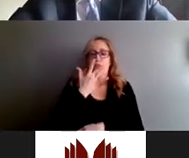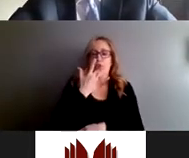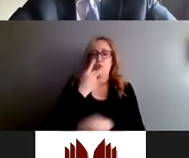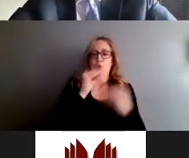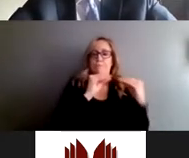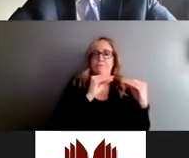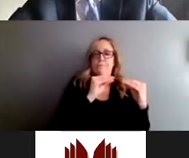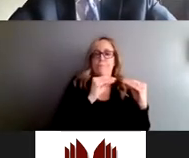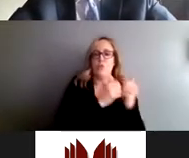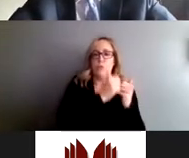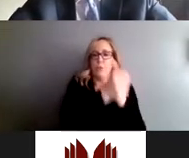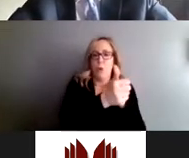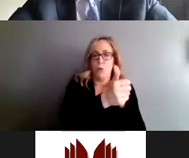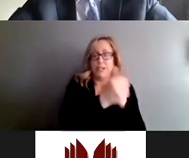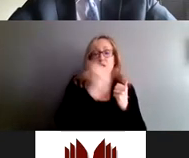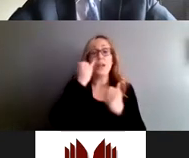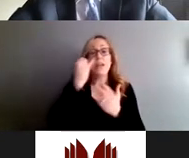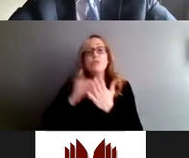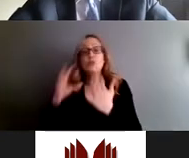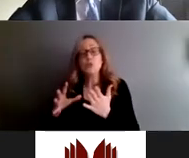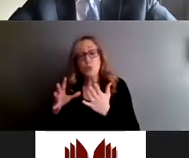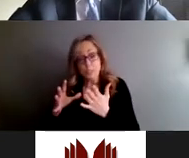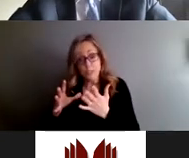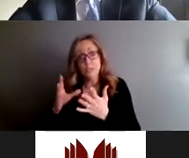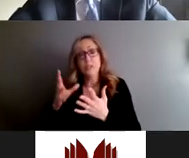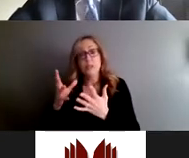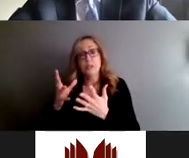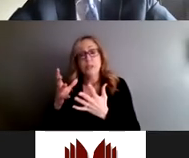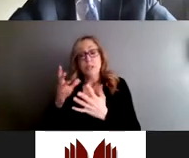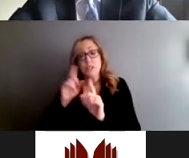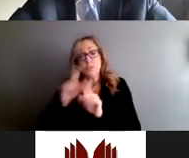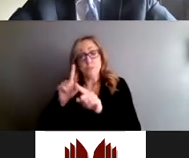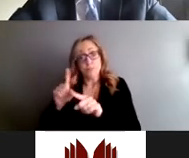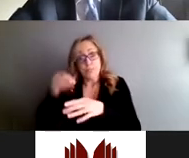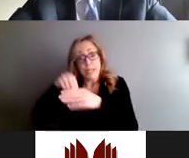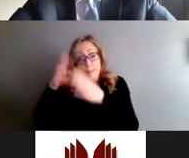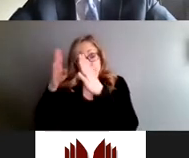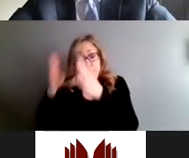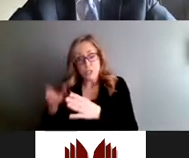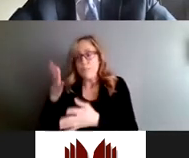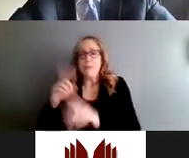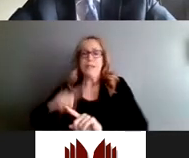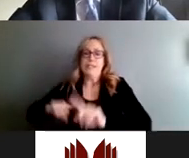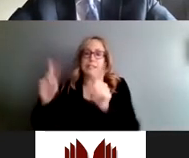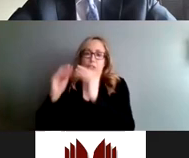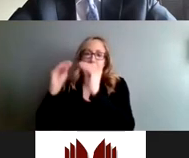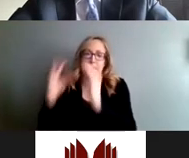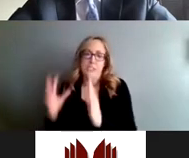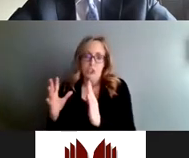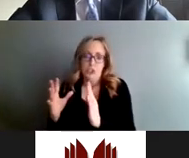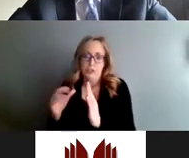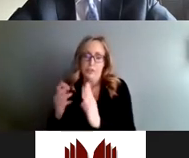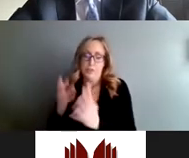student is in person, they may not have their teacher that they're used to with them. Instead, there'll be